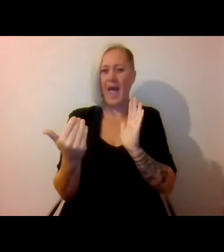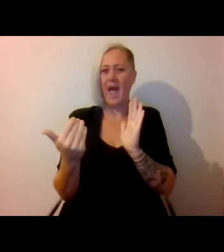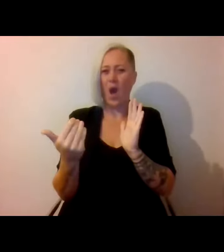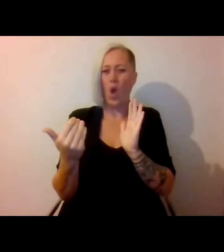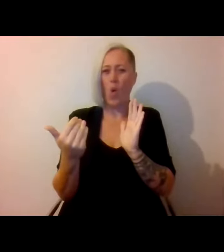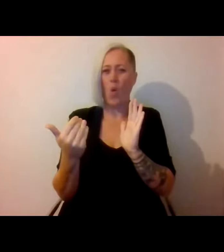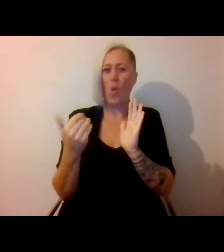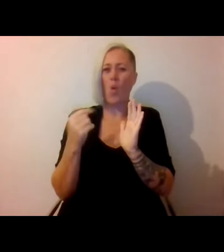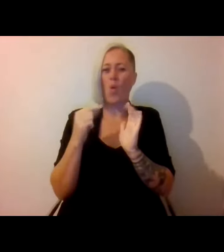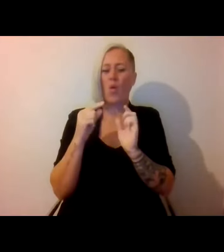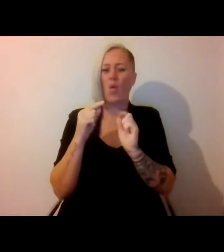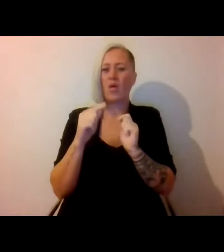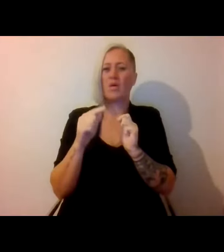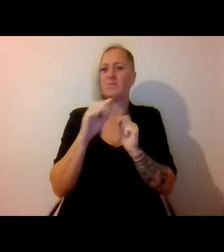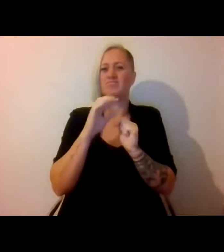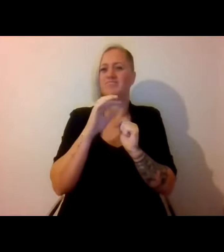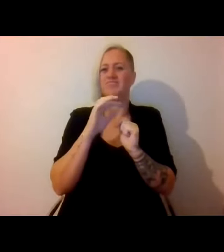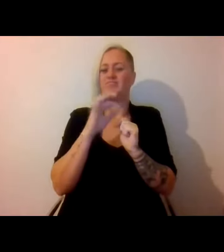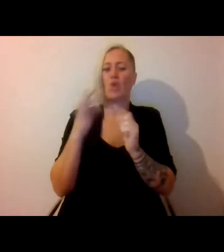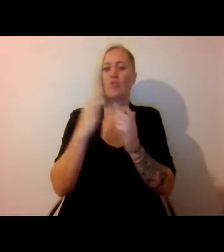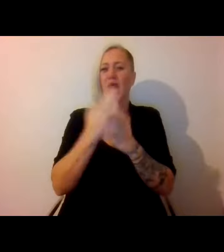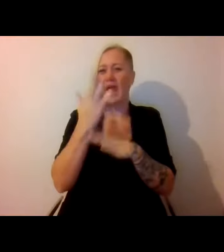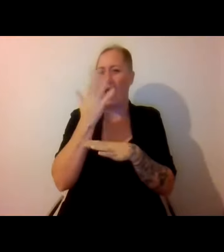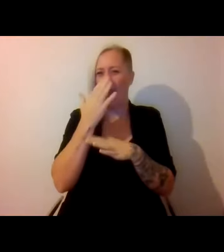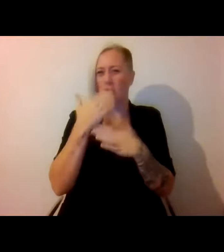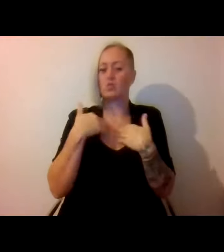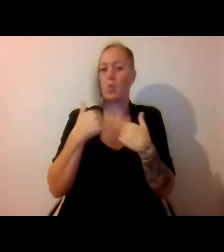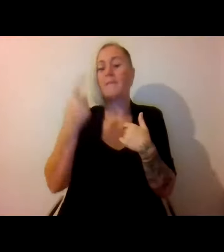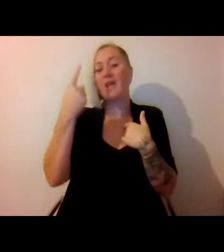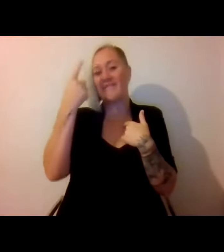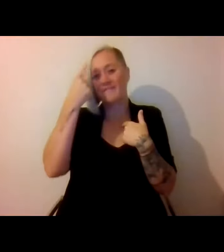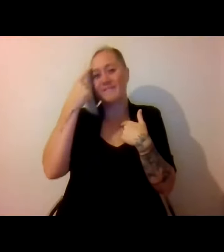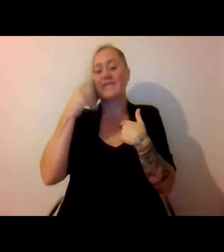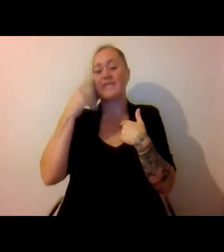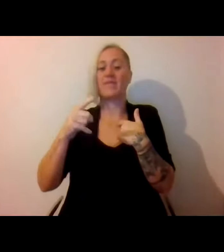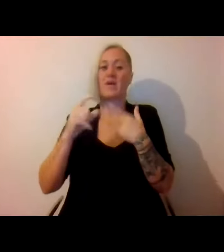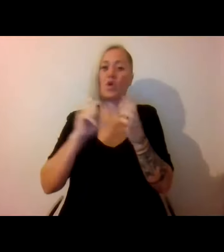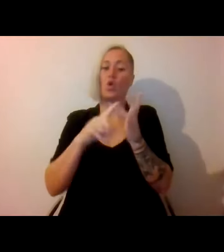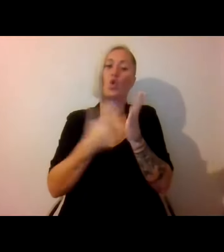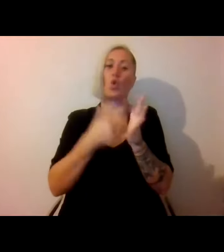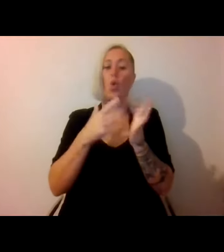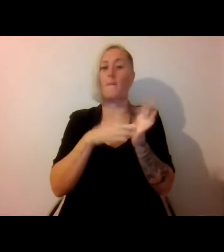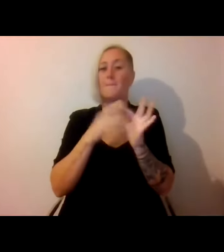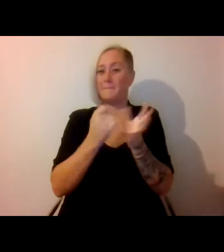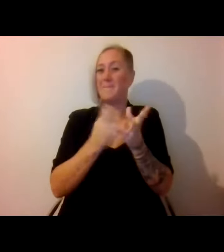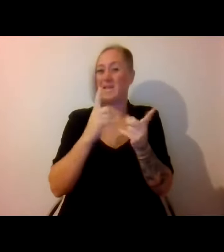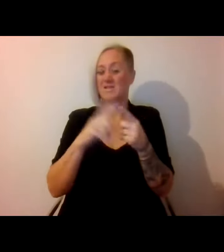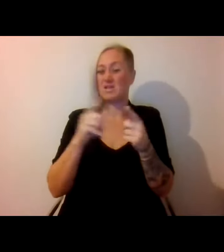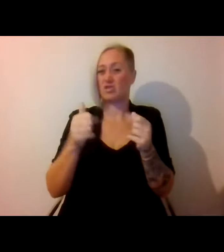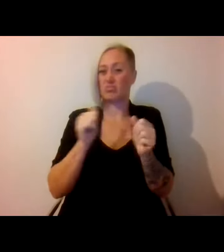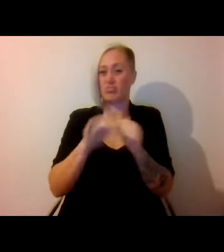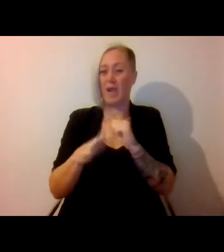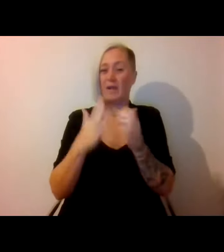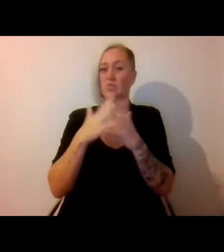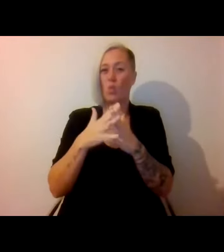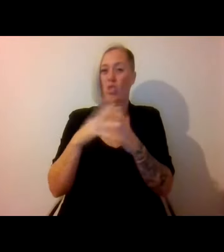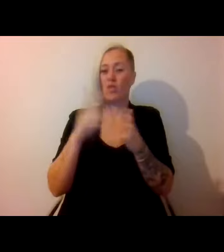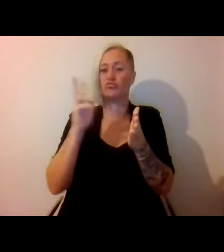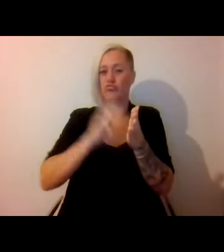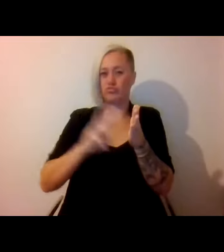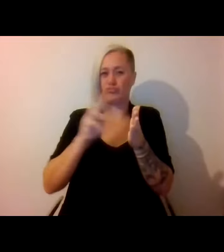It's aged, not really aged really well, but I think the core message of the book is brilliant, and I think it's worth a read. So